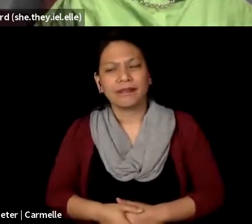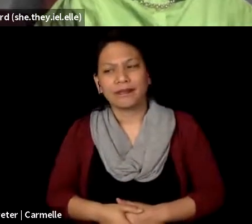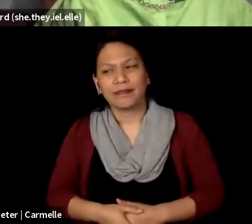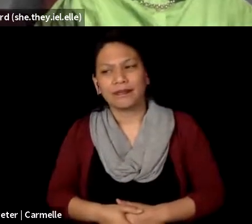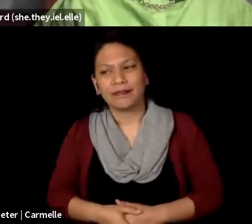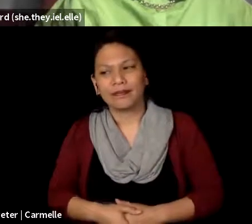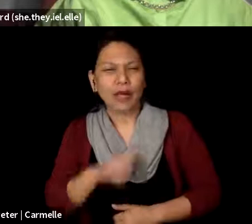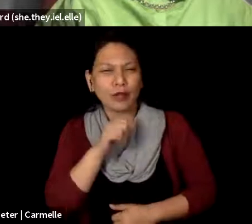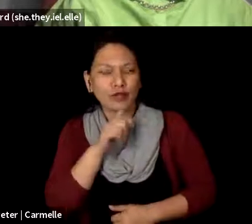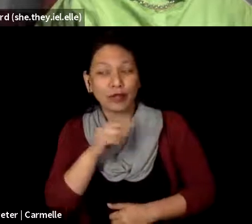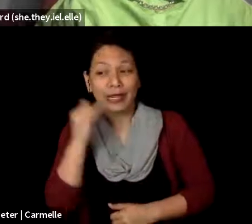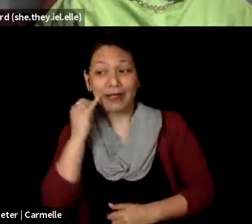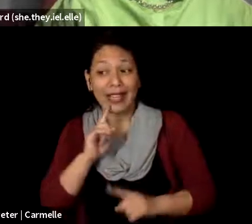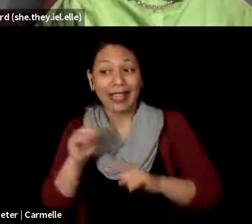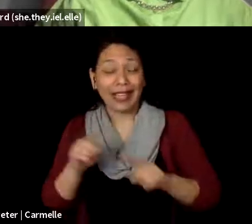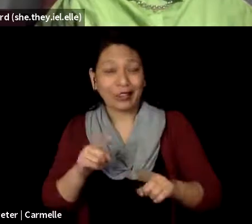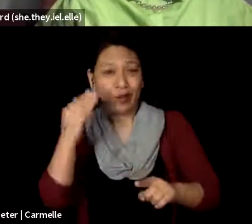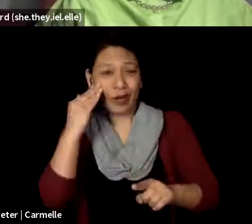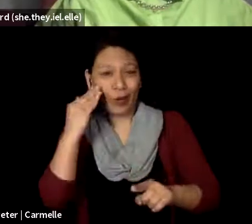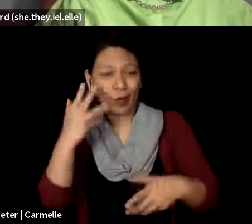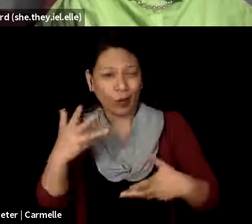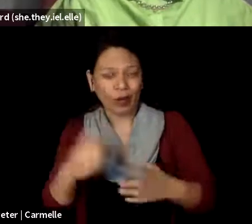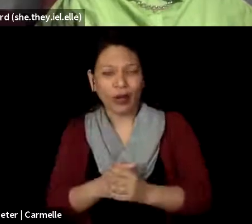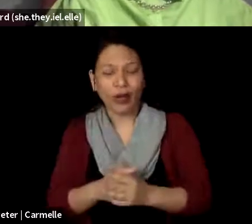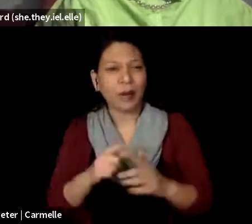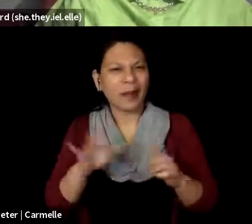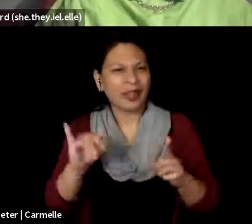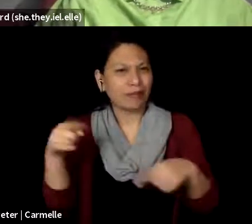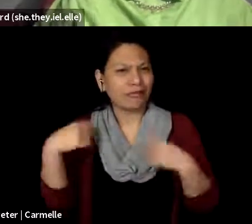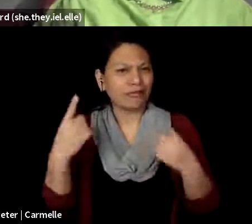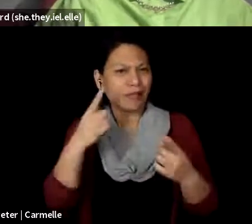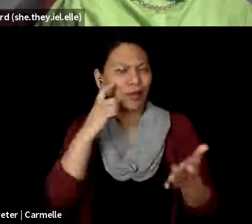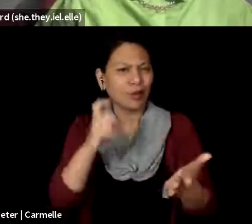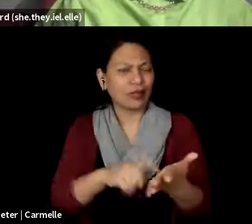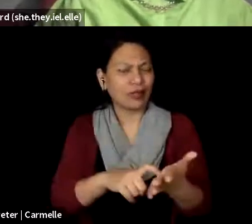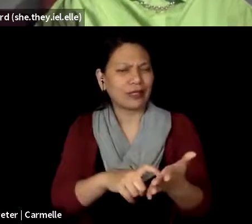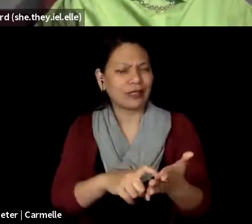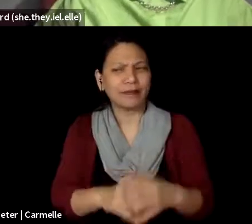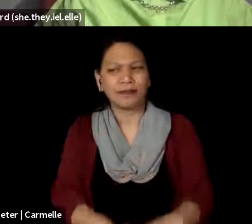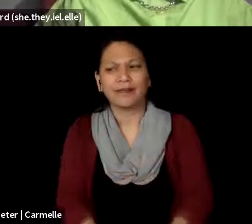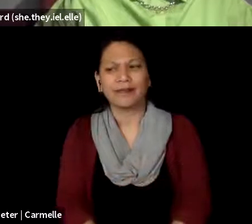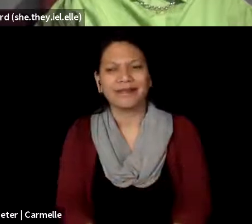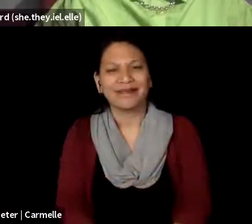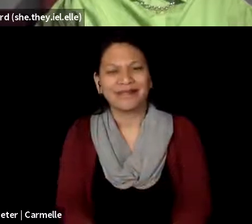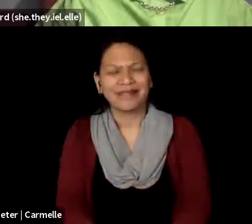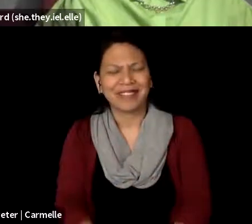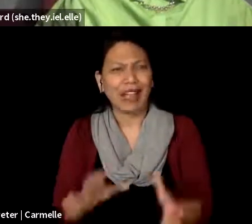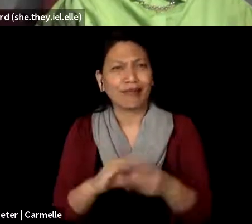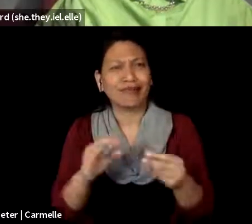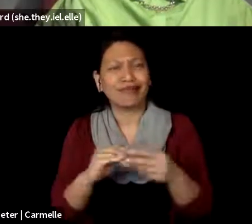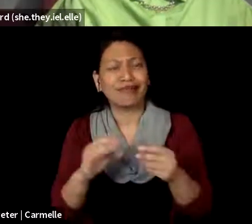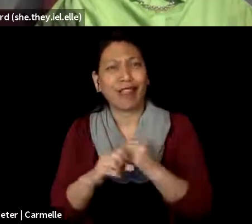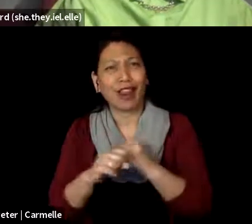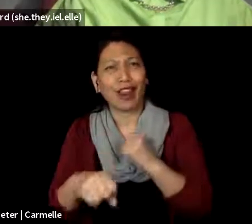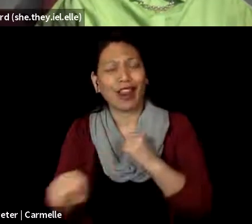I don't know if I know the answer, but that's just what I've been noticing in my rambling that I just said. End of